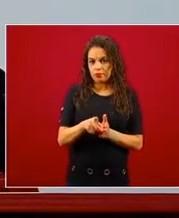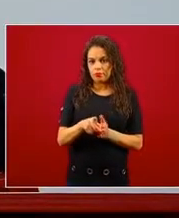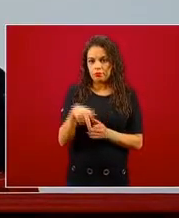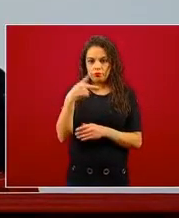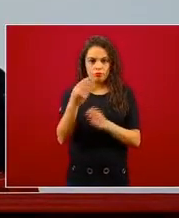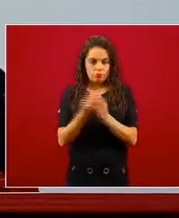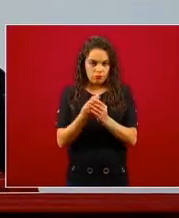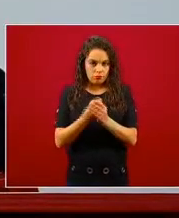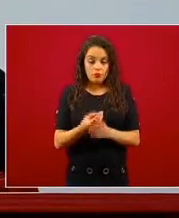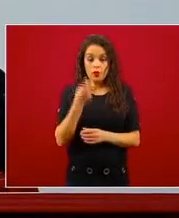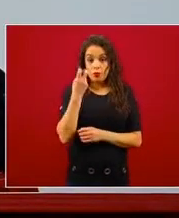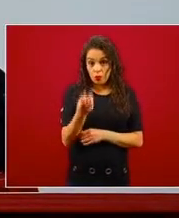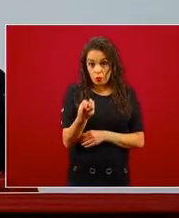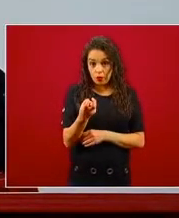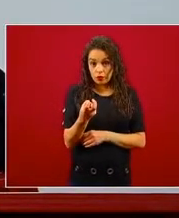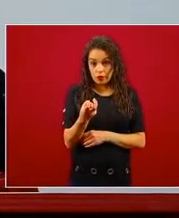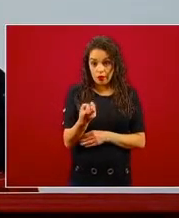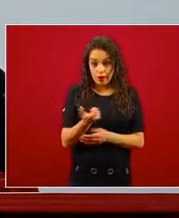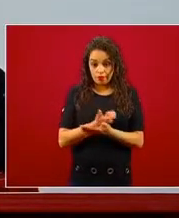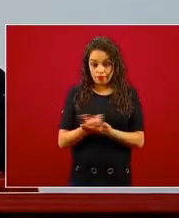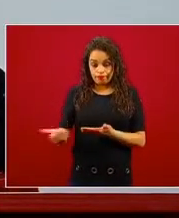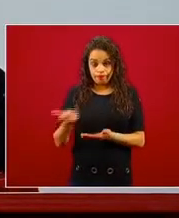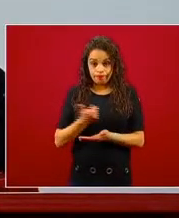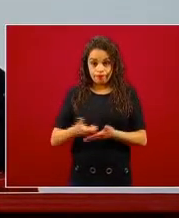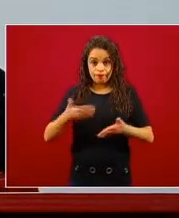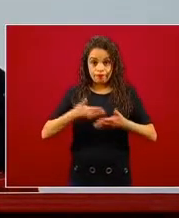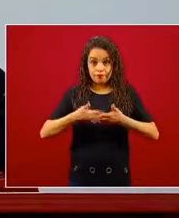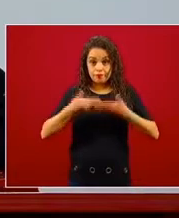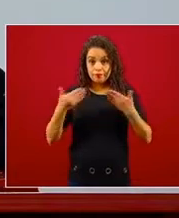have other rights.